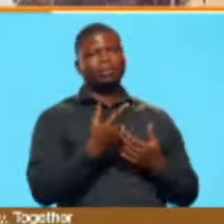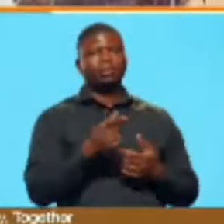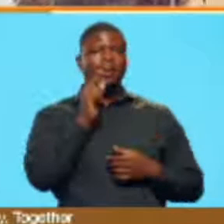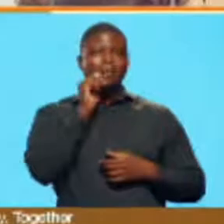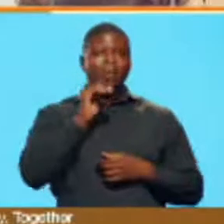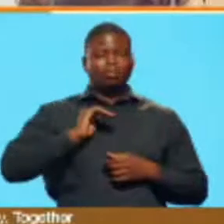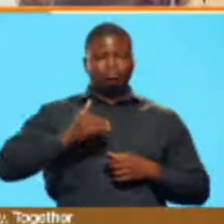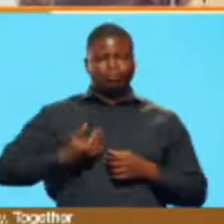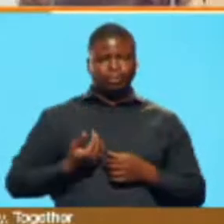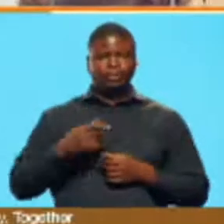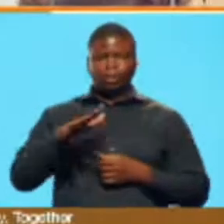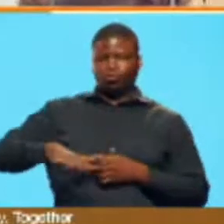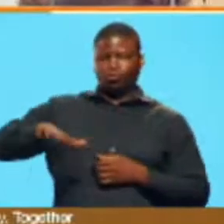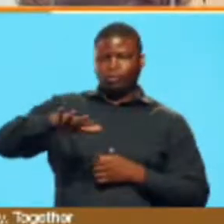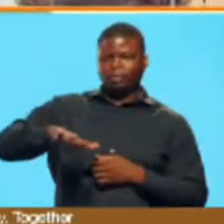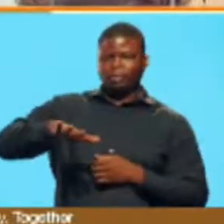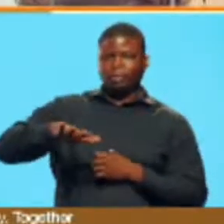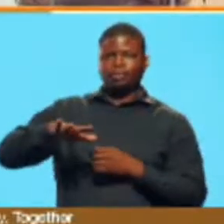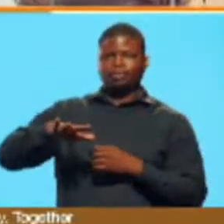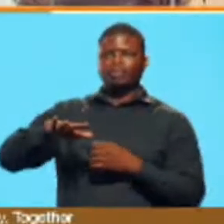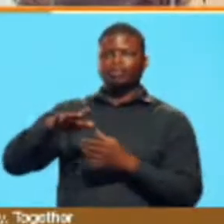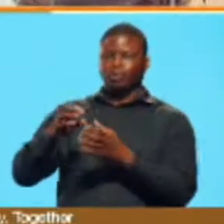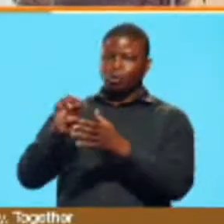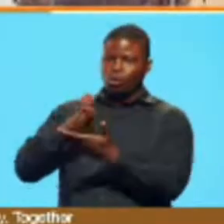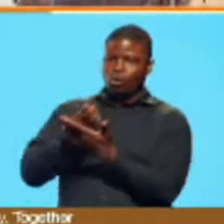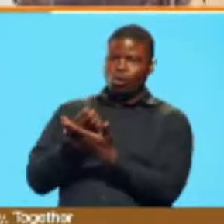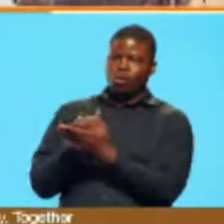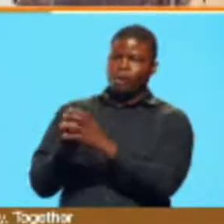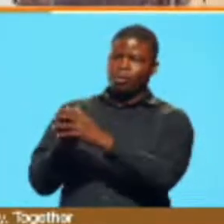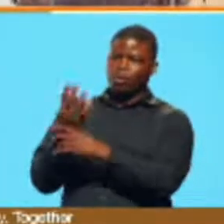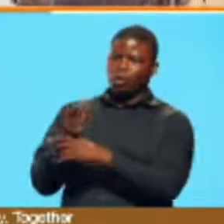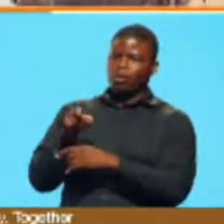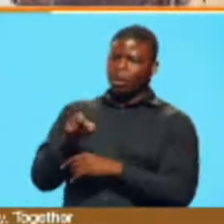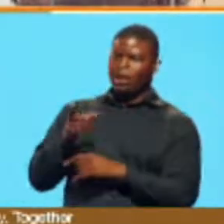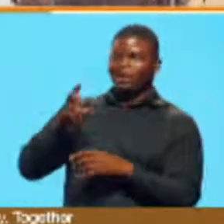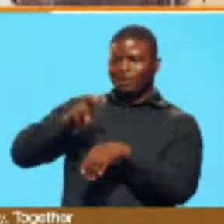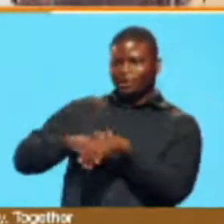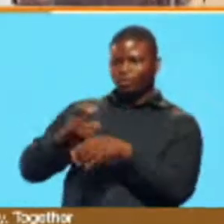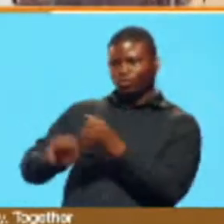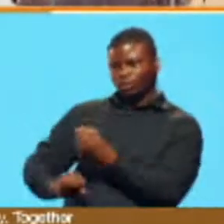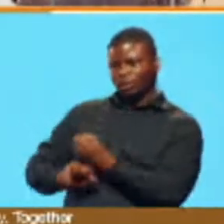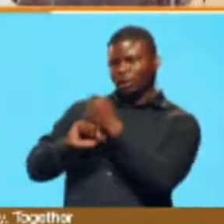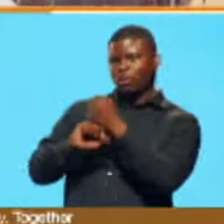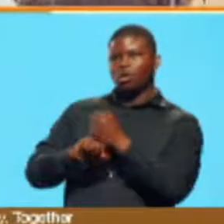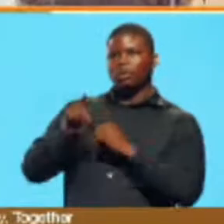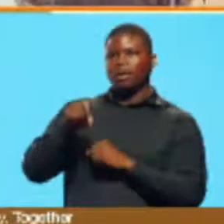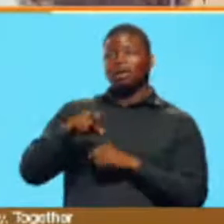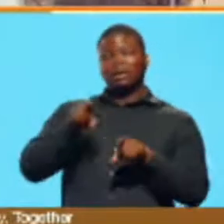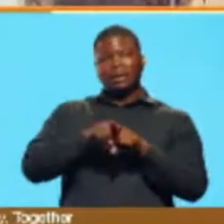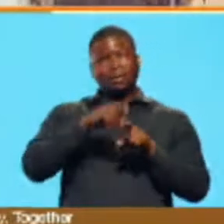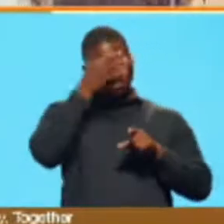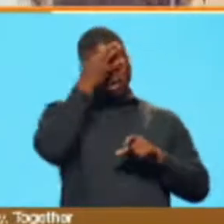mainstreaming of demographic dividend into our government plannings.